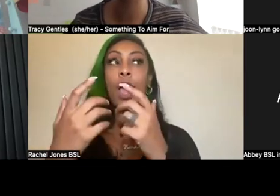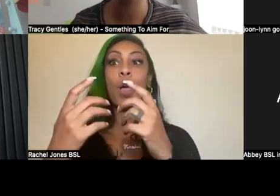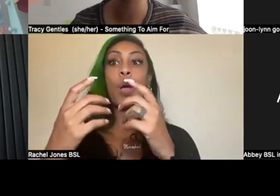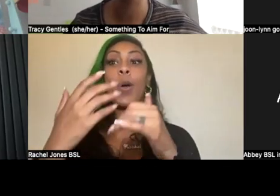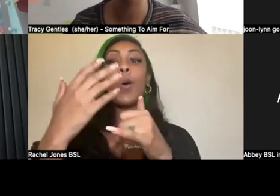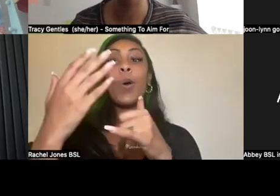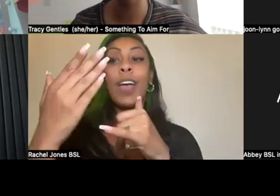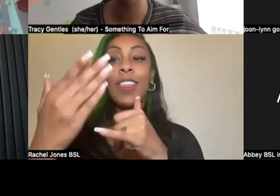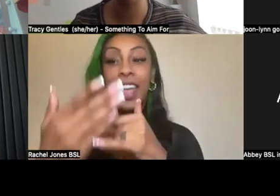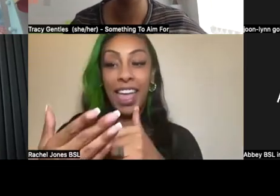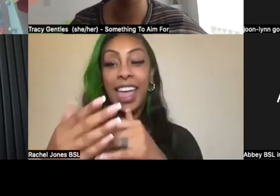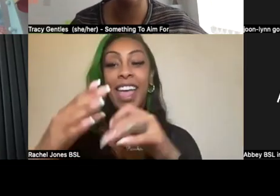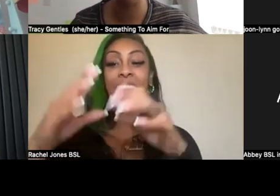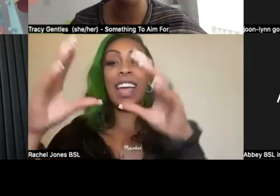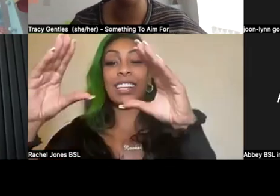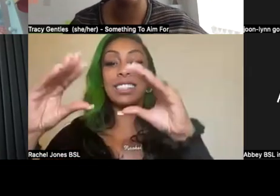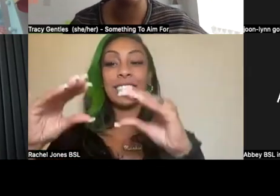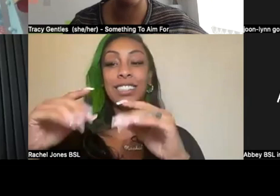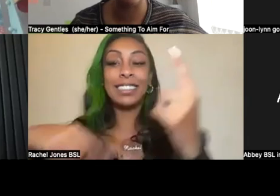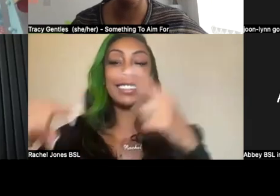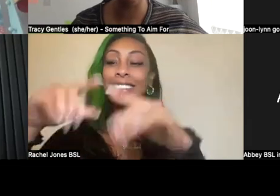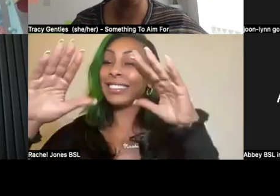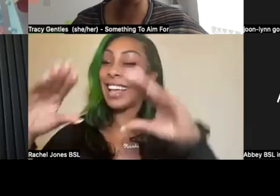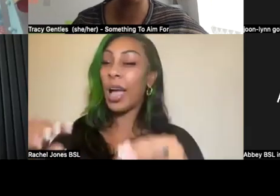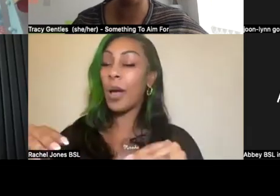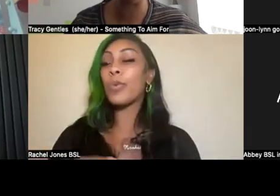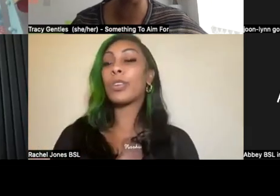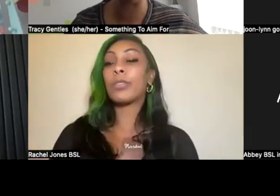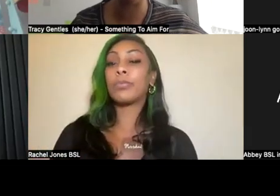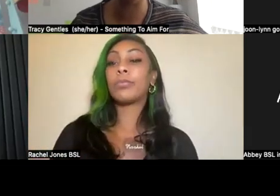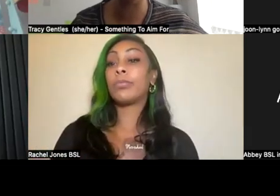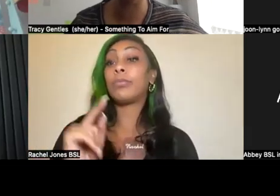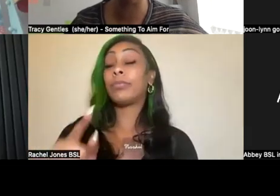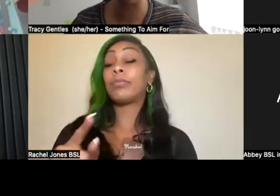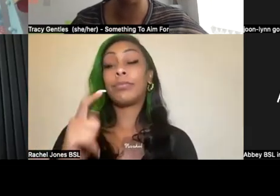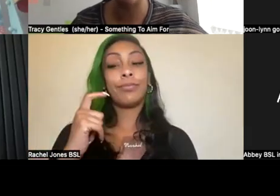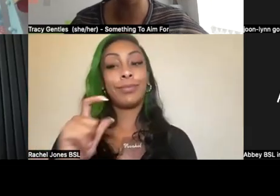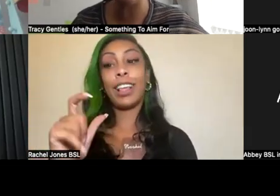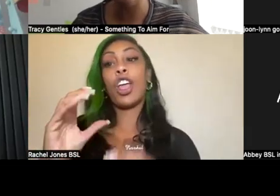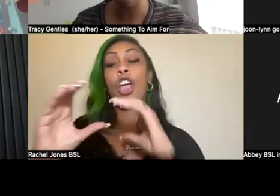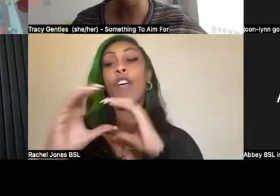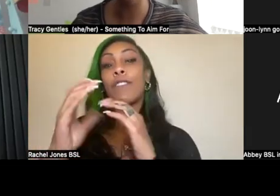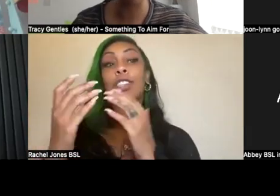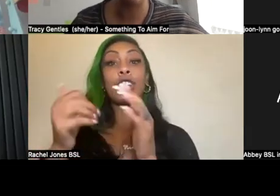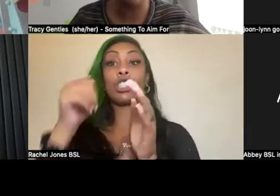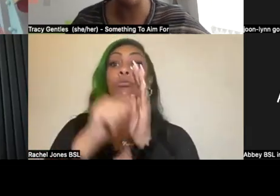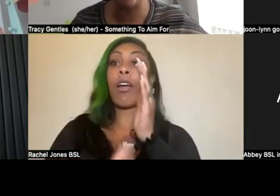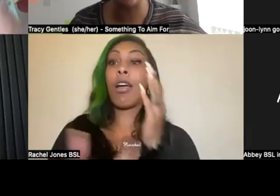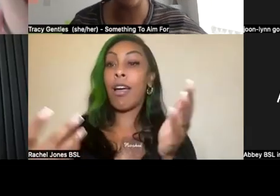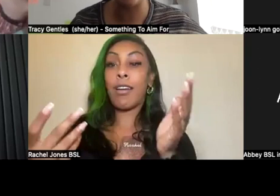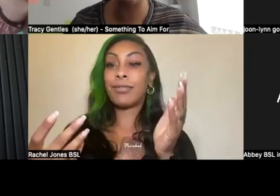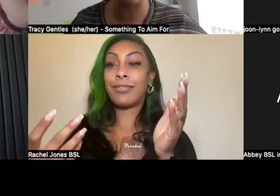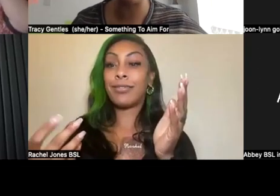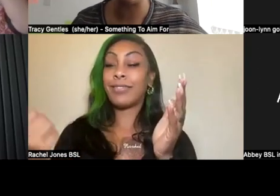the overriding learning, which other people have picked on, is that this is a conversation that has just started,